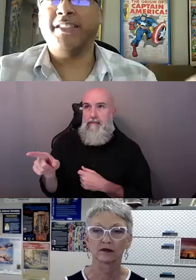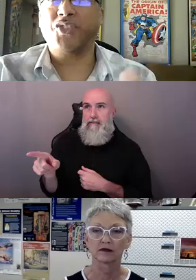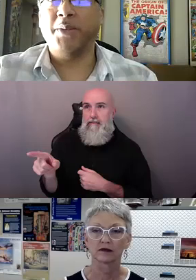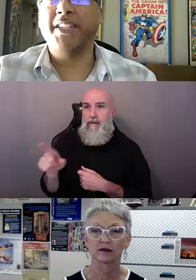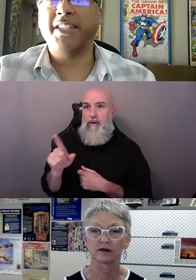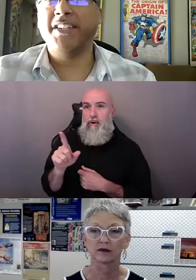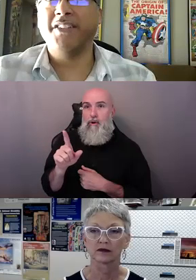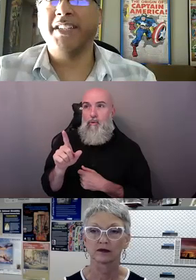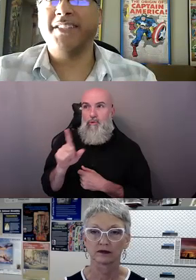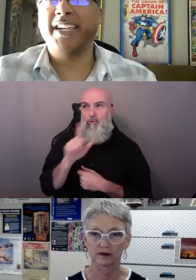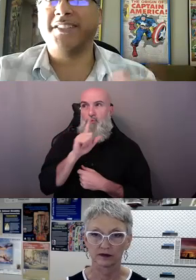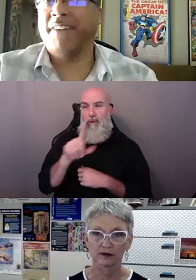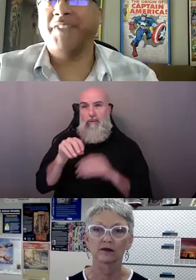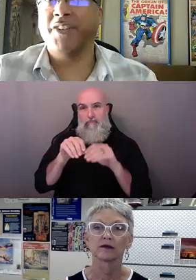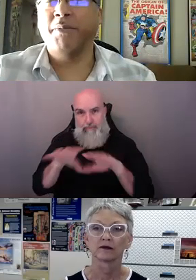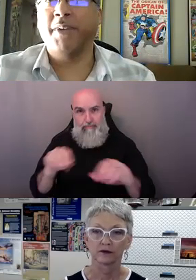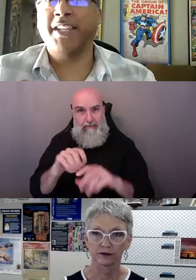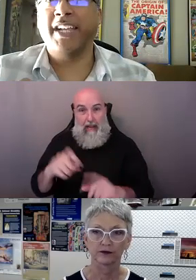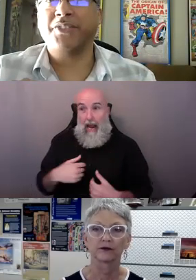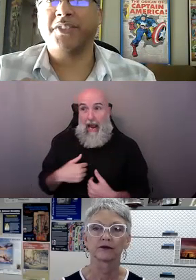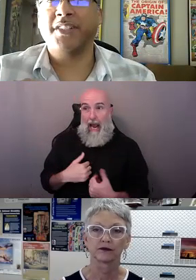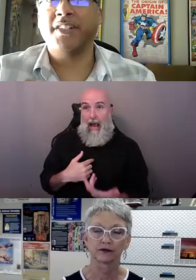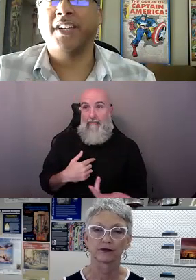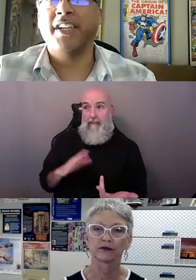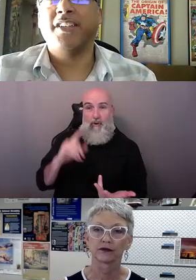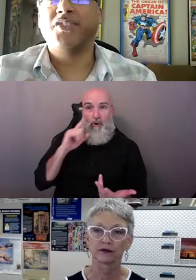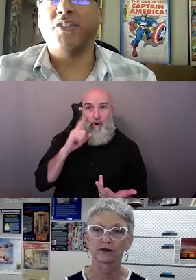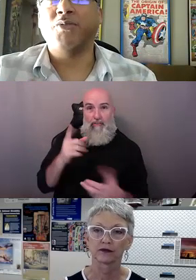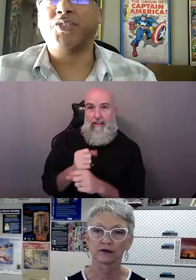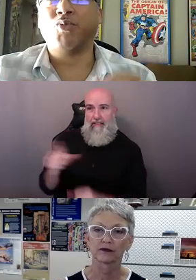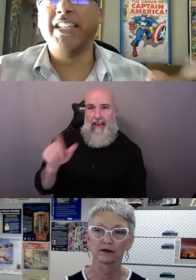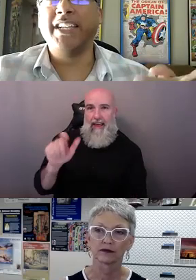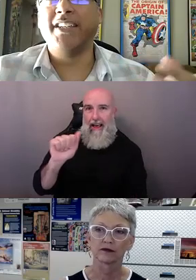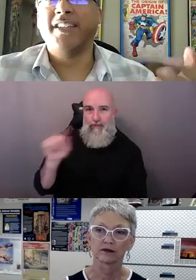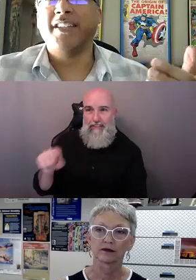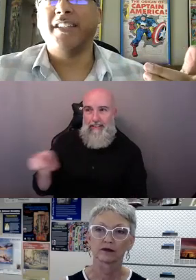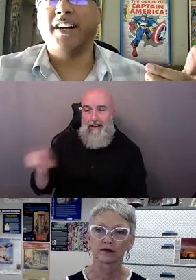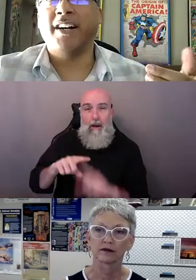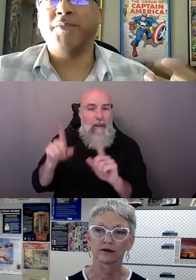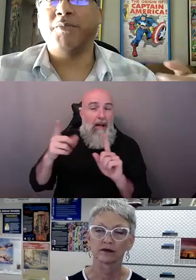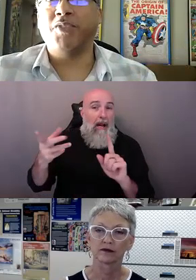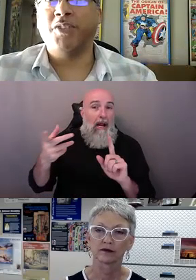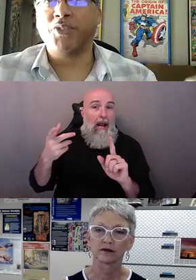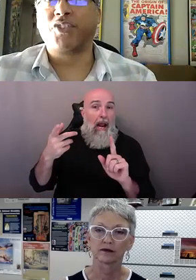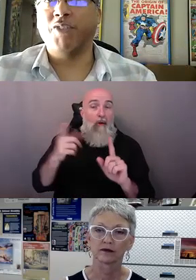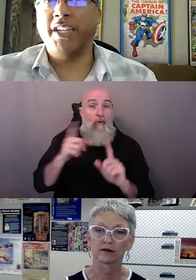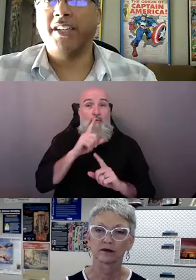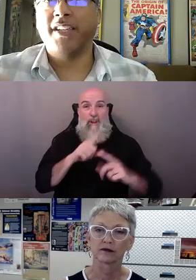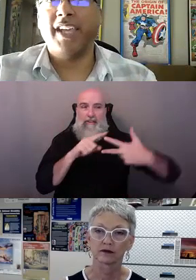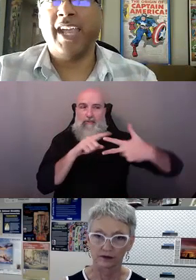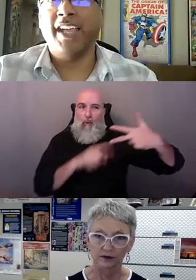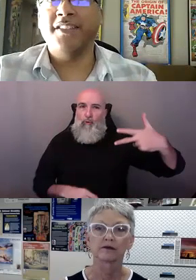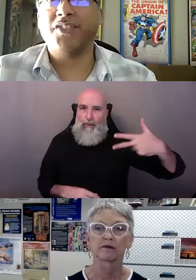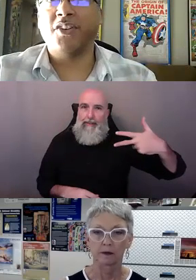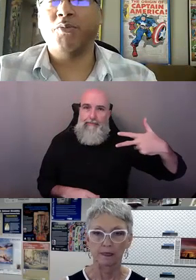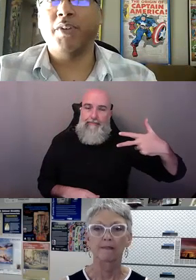really distributed here in Texas. I've never heard anybody getting AstraZeneca. So there's really those 3.